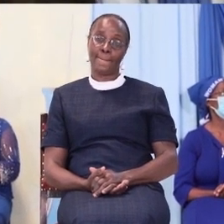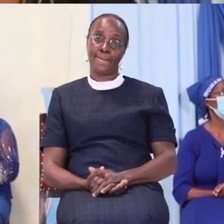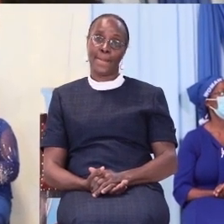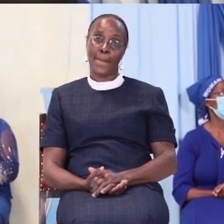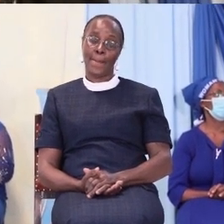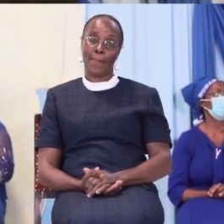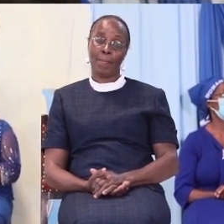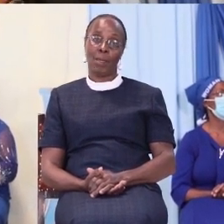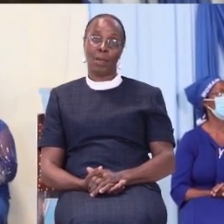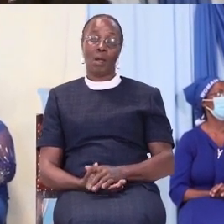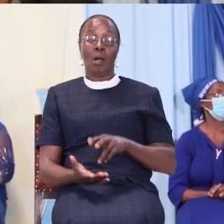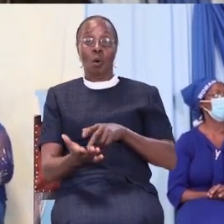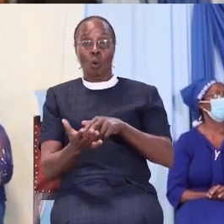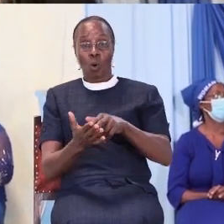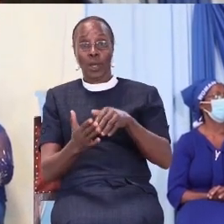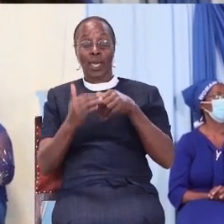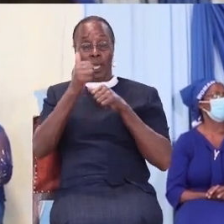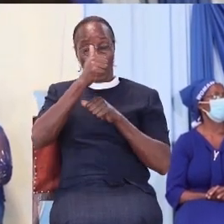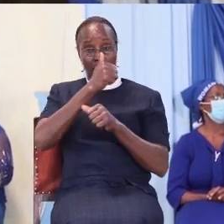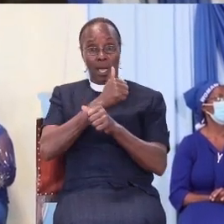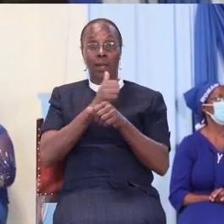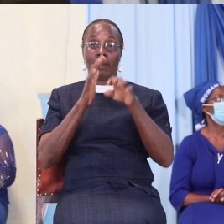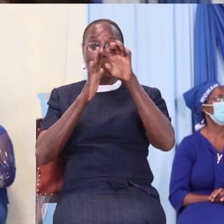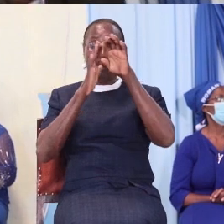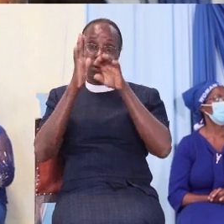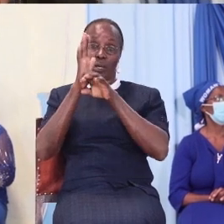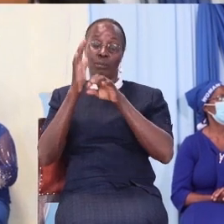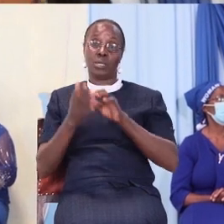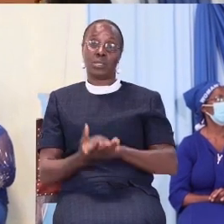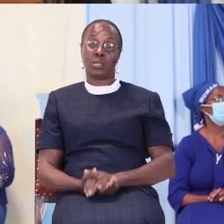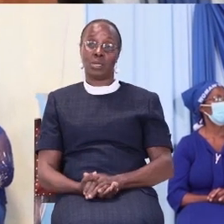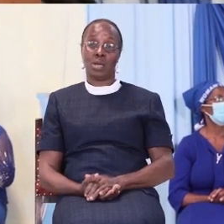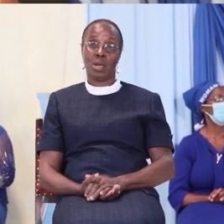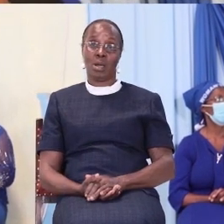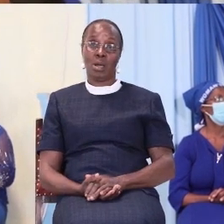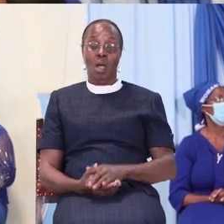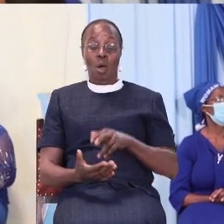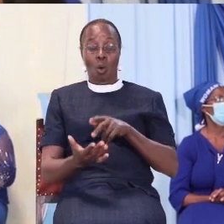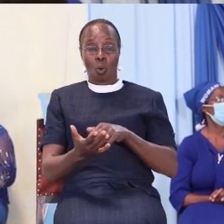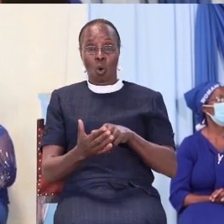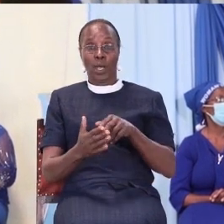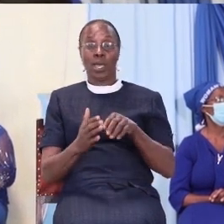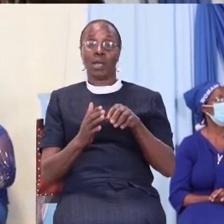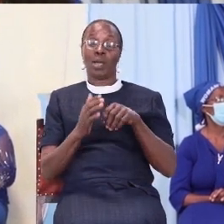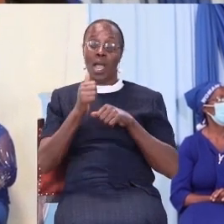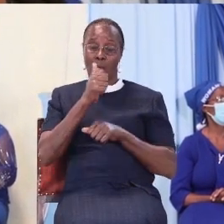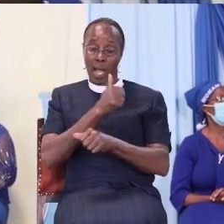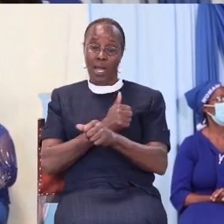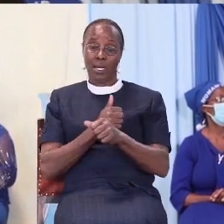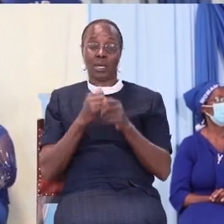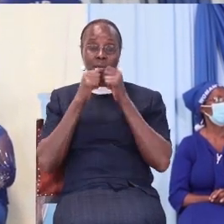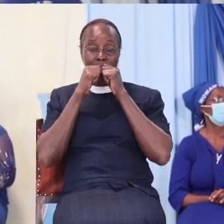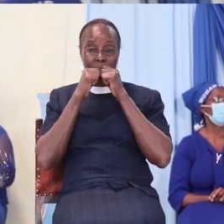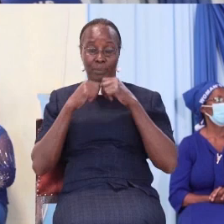the grace, walking under the blessings of the covenant, it is only